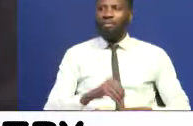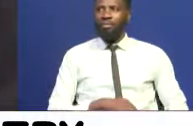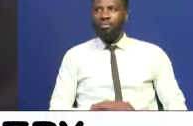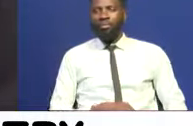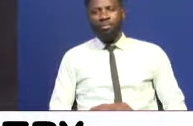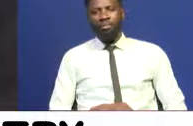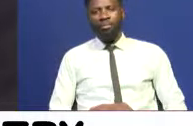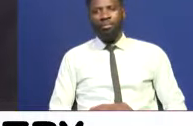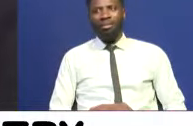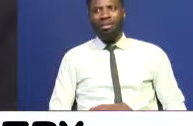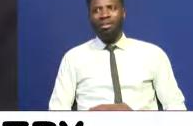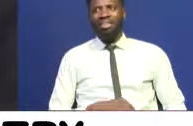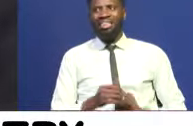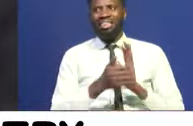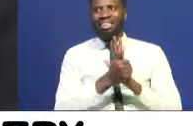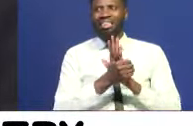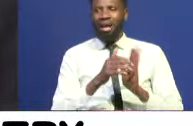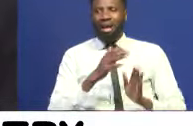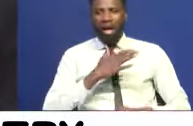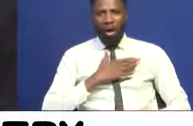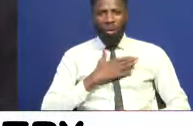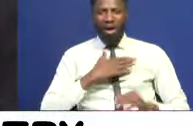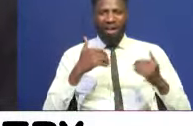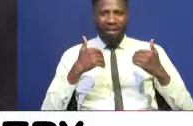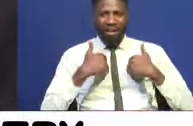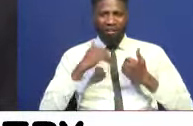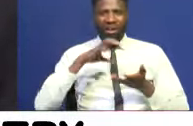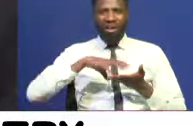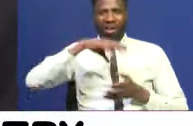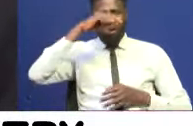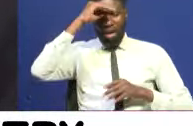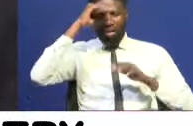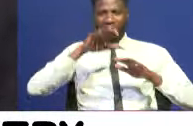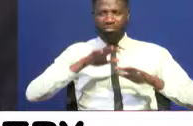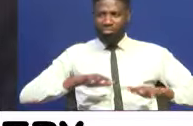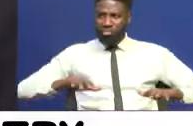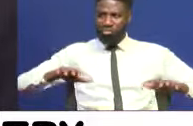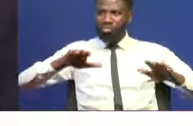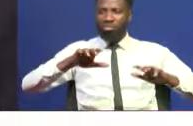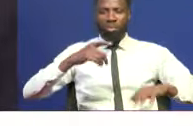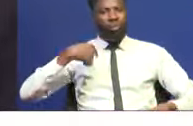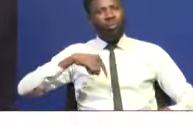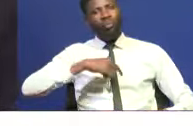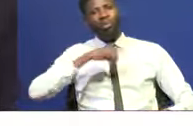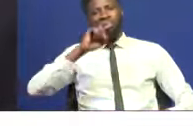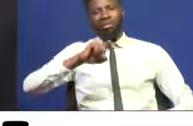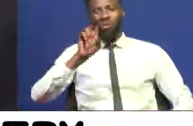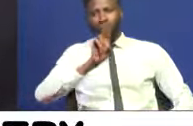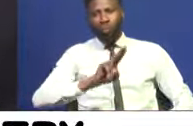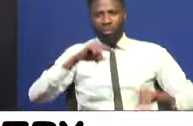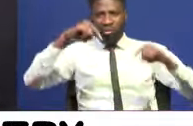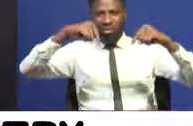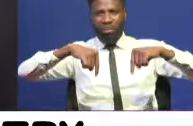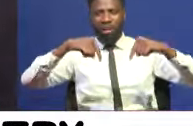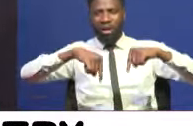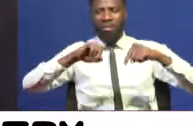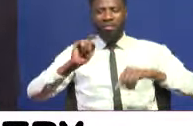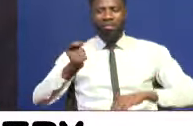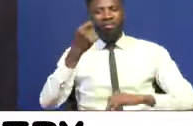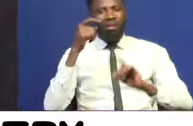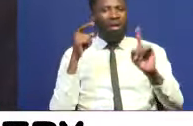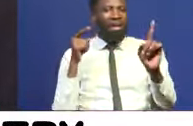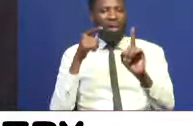have, that we've learned here, let us use it internally here to create